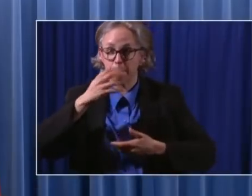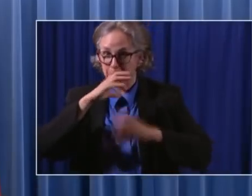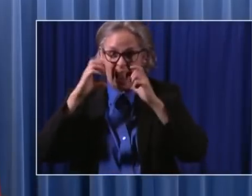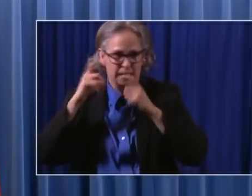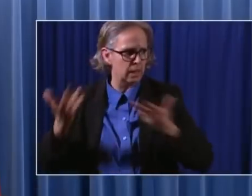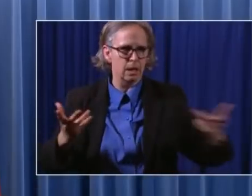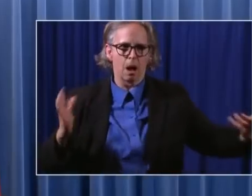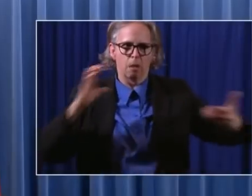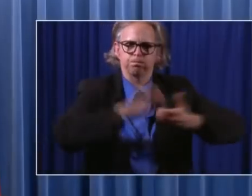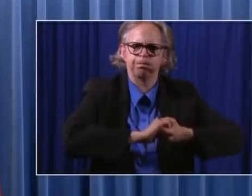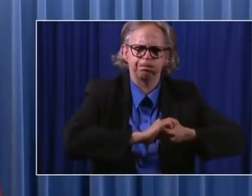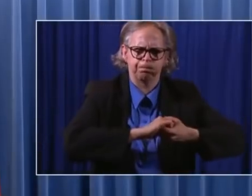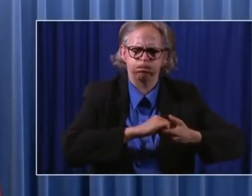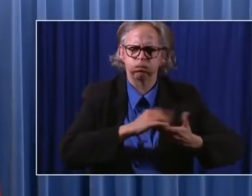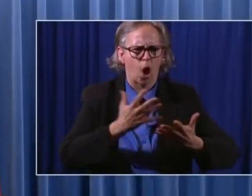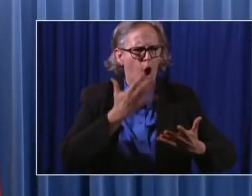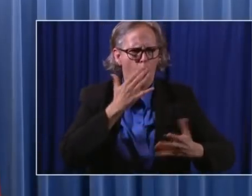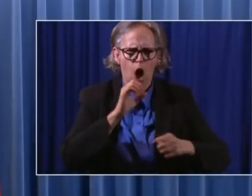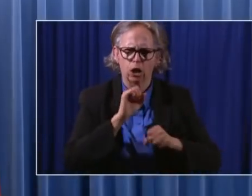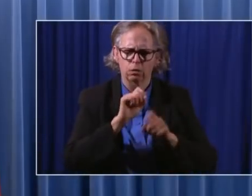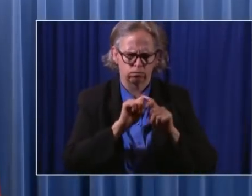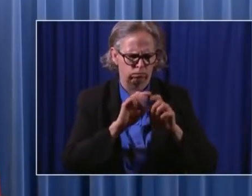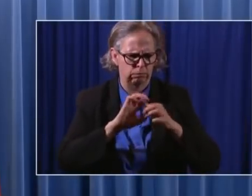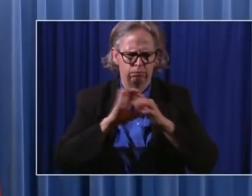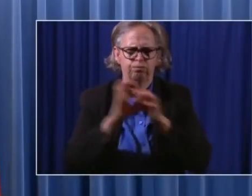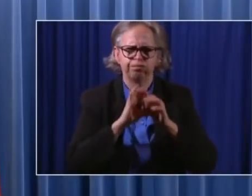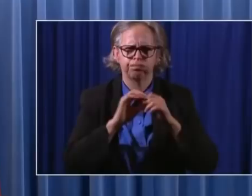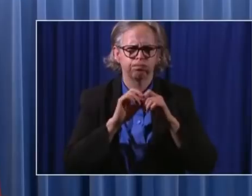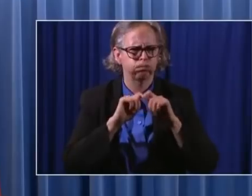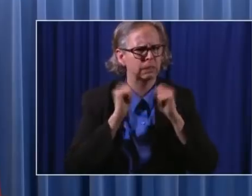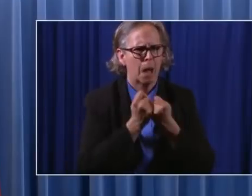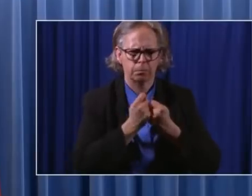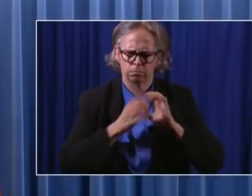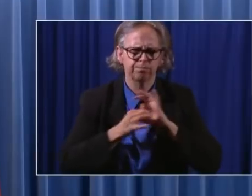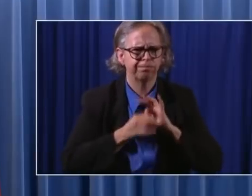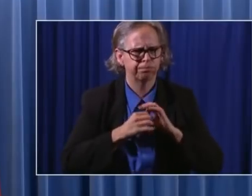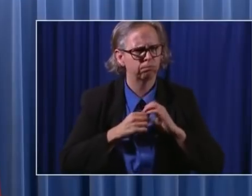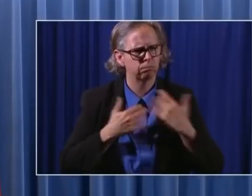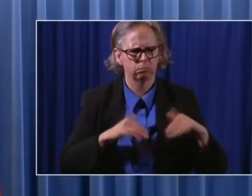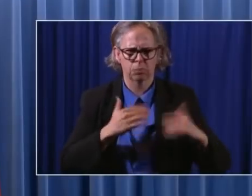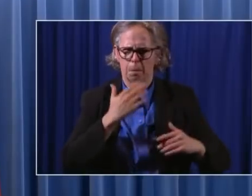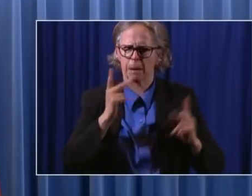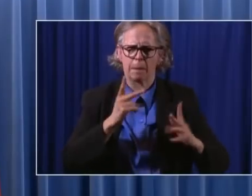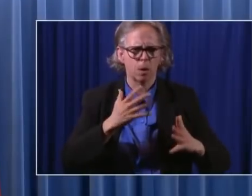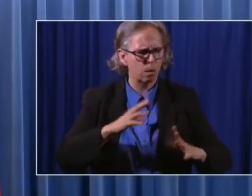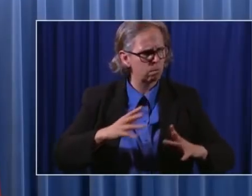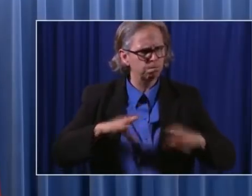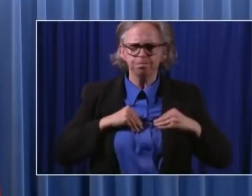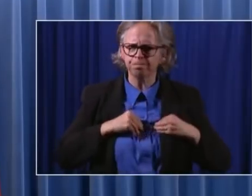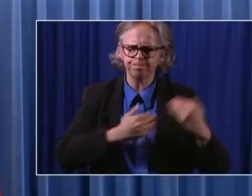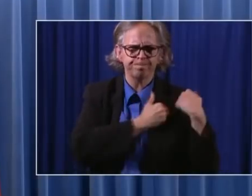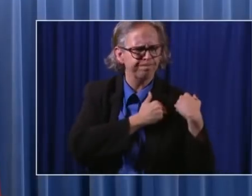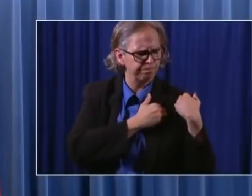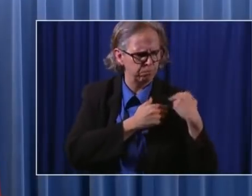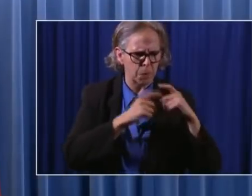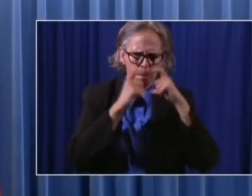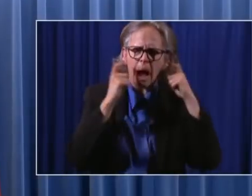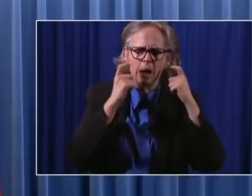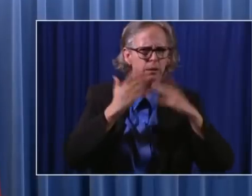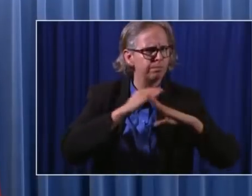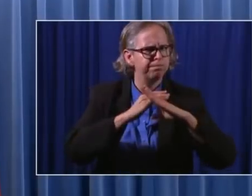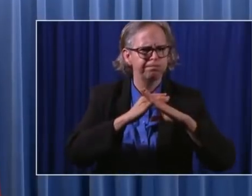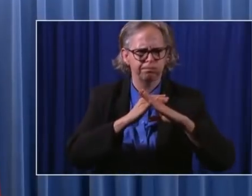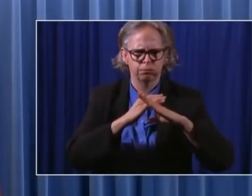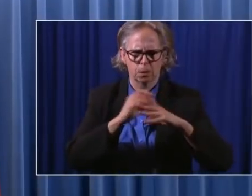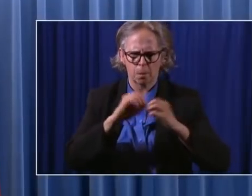coming together in Hamilton County as far as people wearing masks and becoming more cognizant,